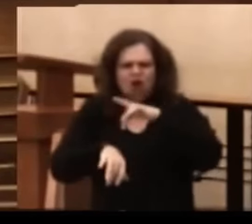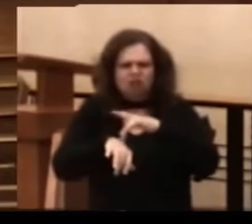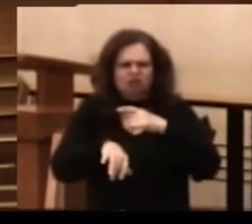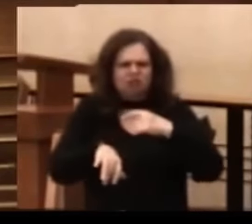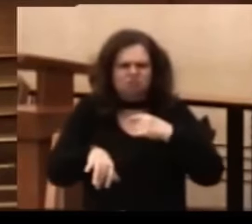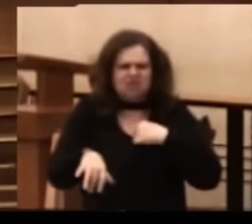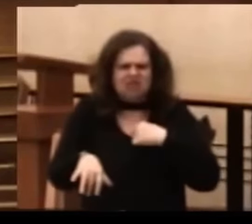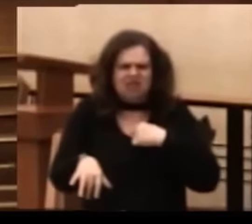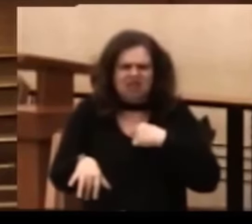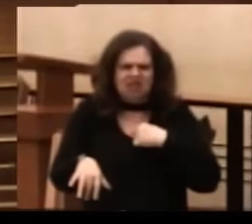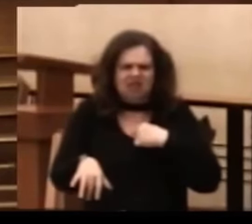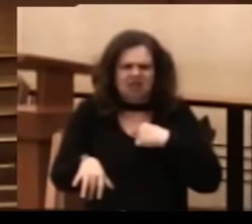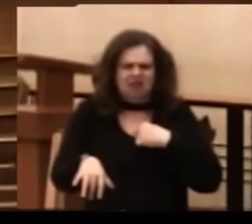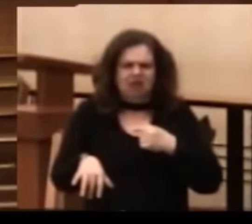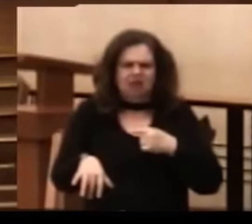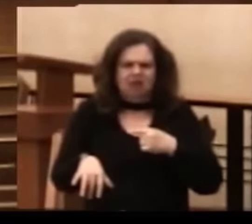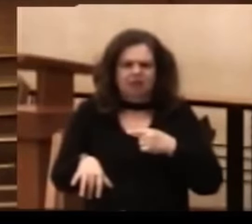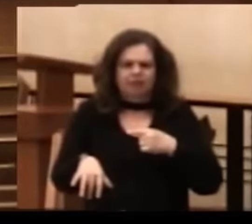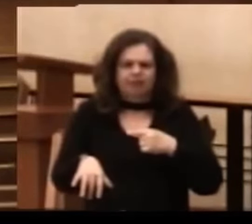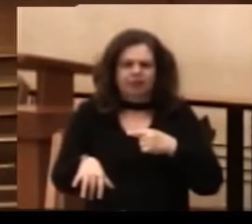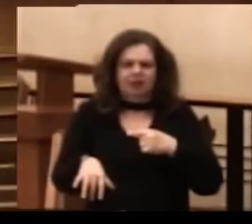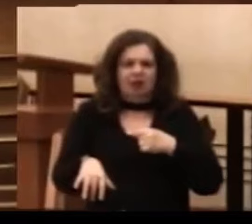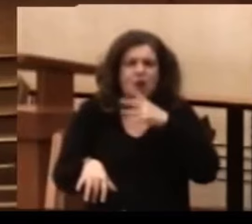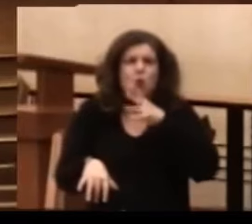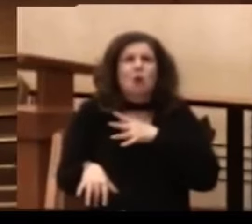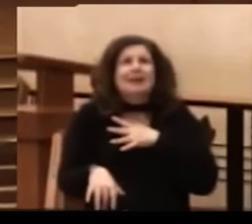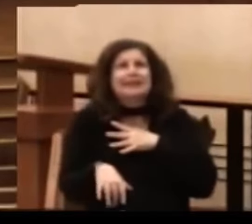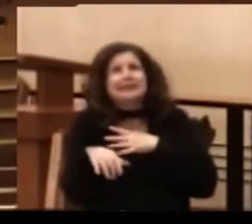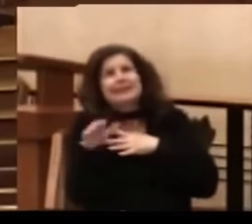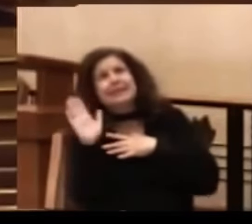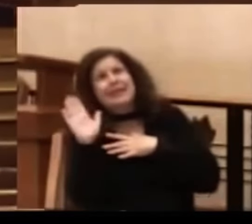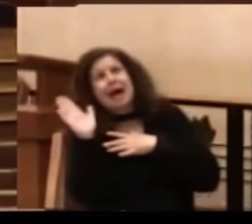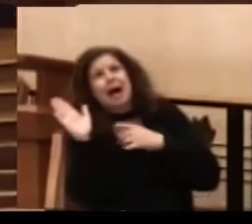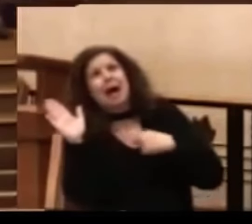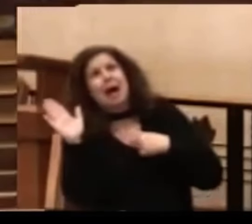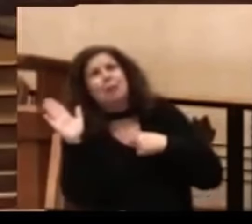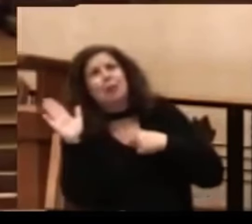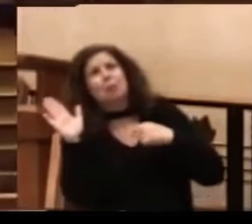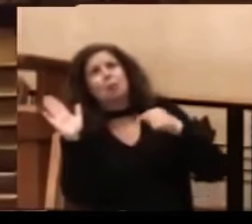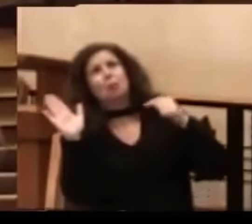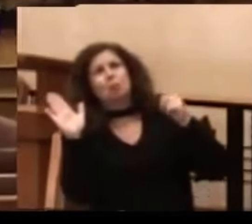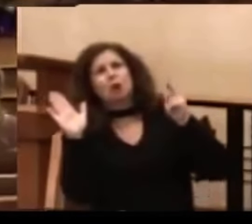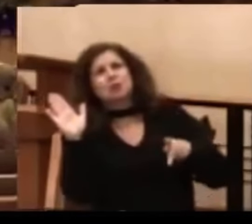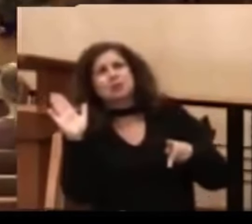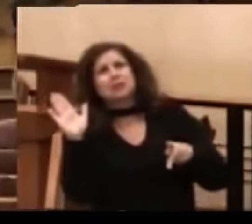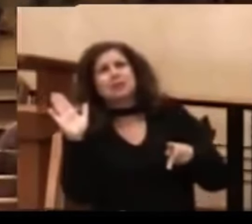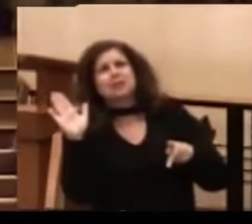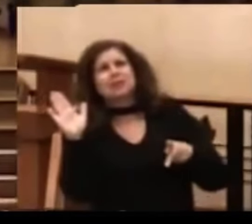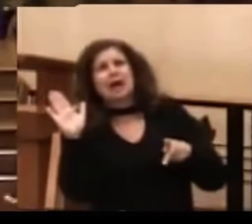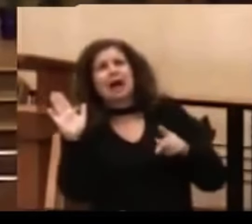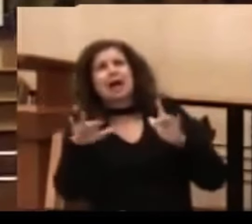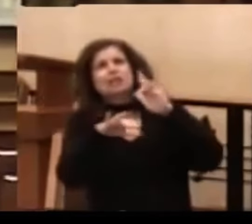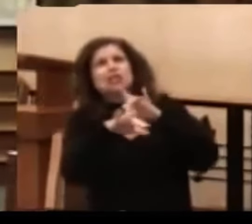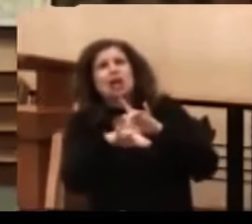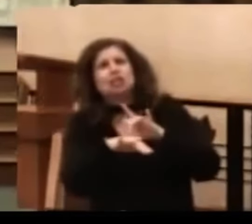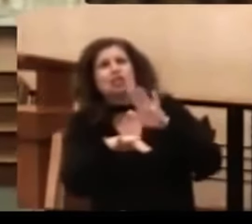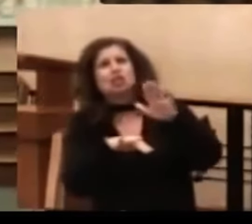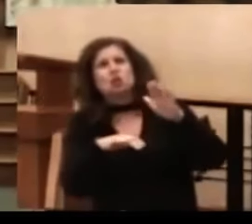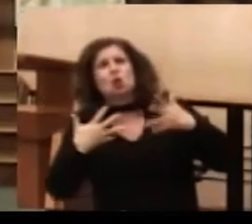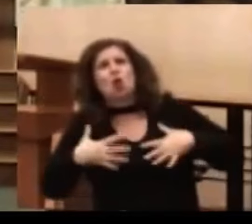social distancing. And a woman, she raised her hand and says, I'm the one that got in, and I touched the hem of your